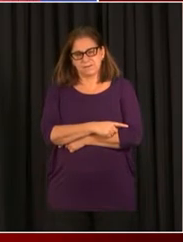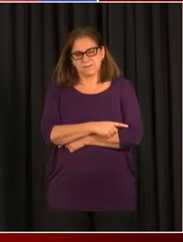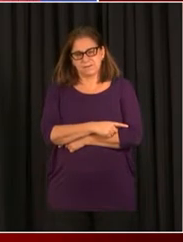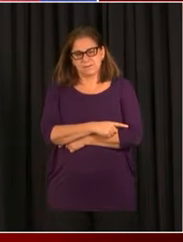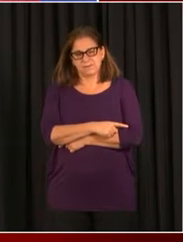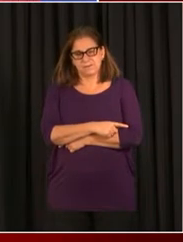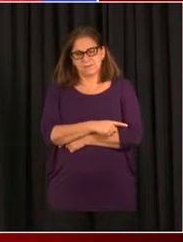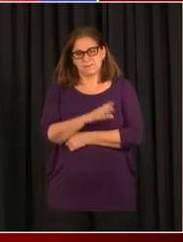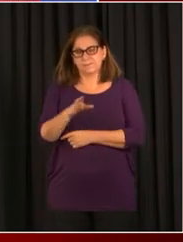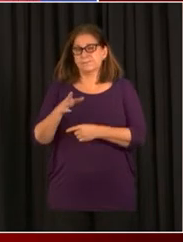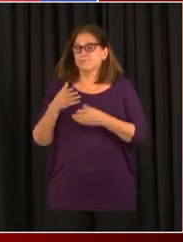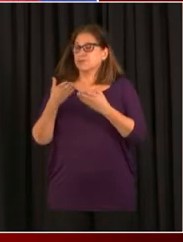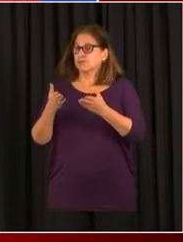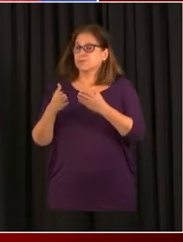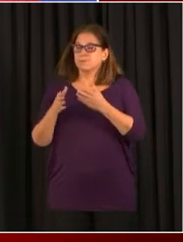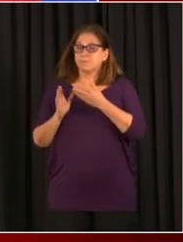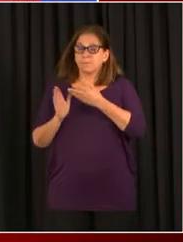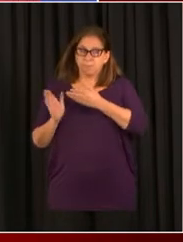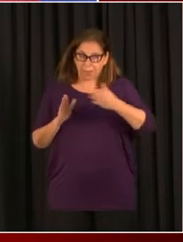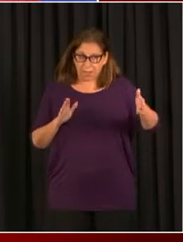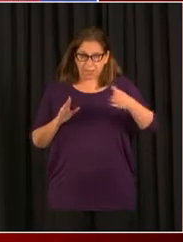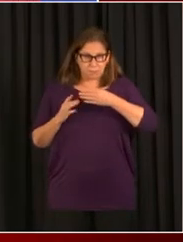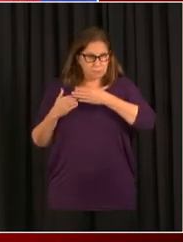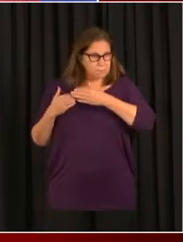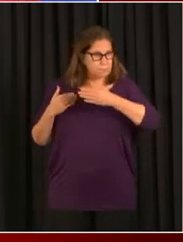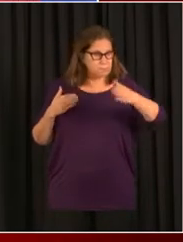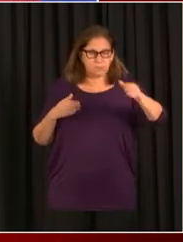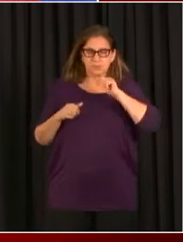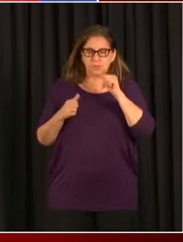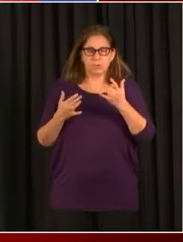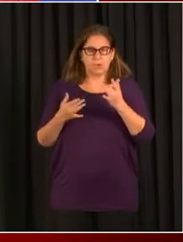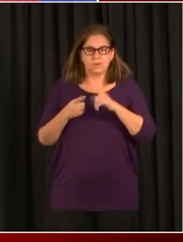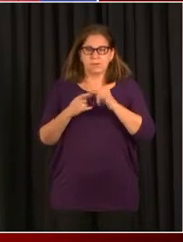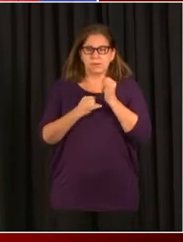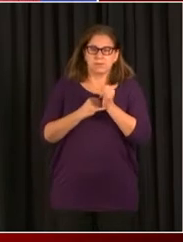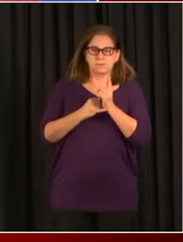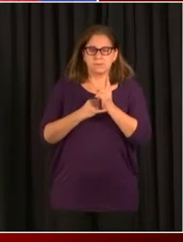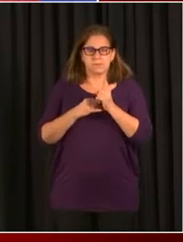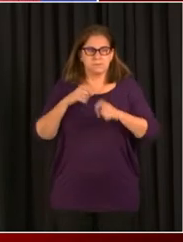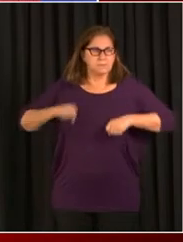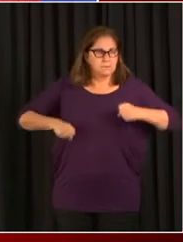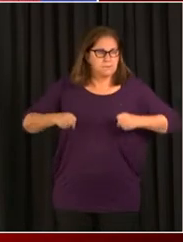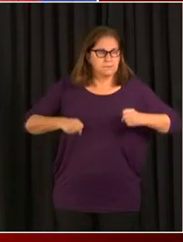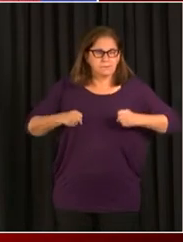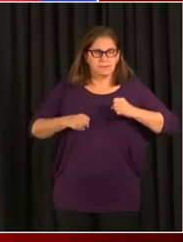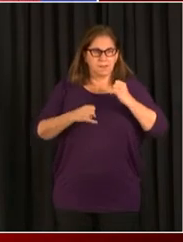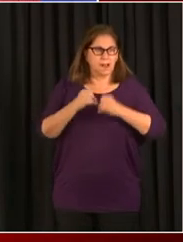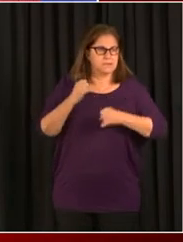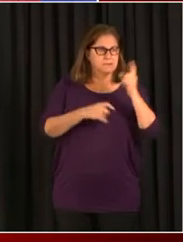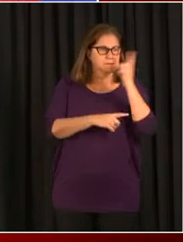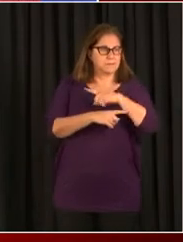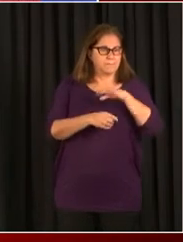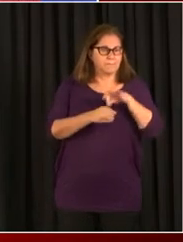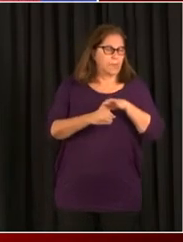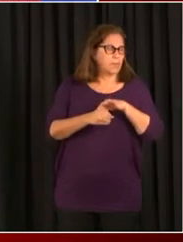last day. There will be many people who vote on Election Day, but you can vote early in person. You can drop